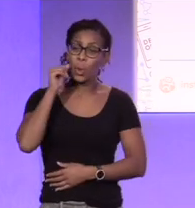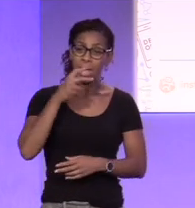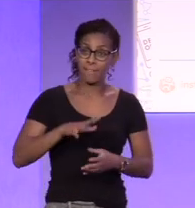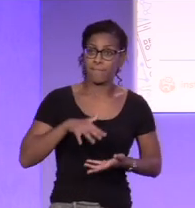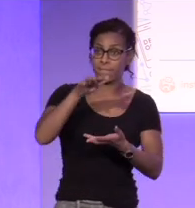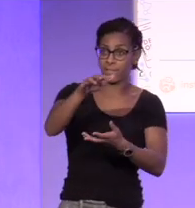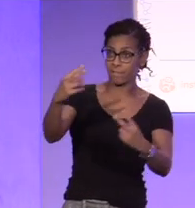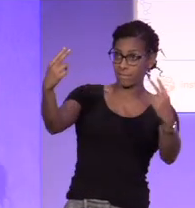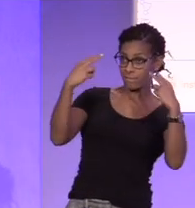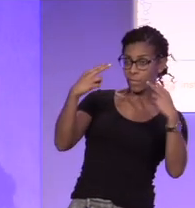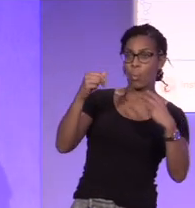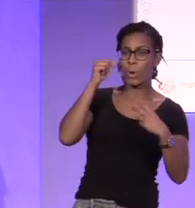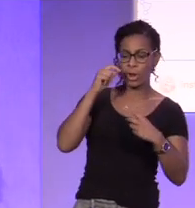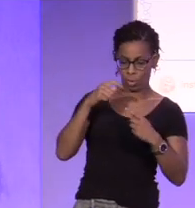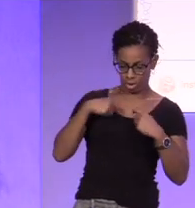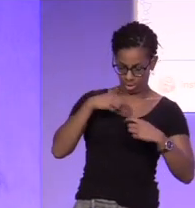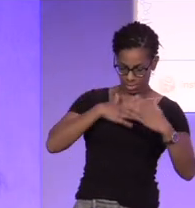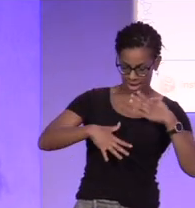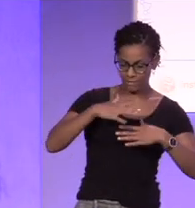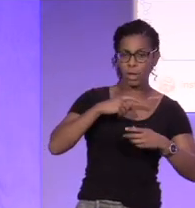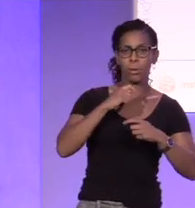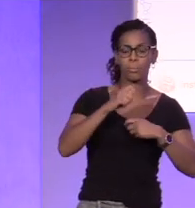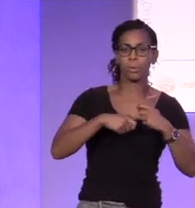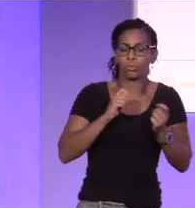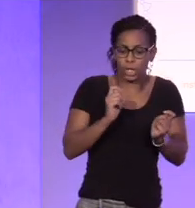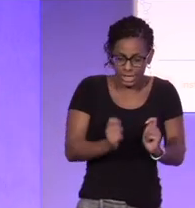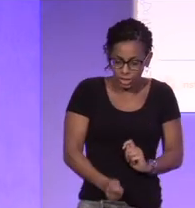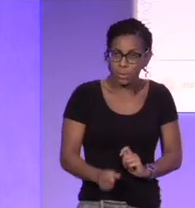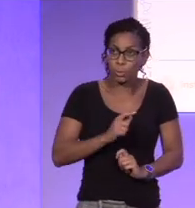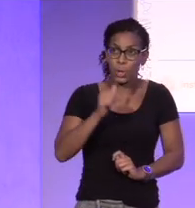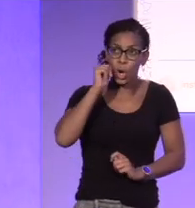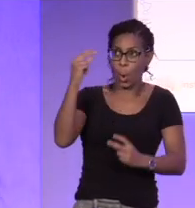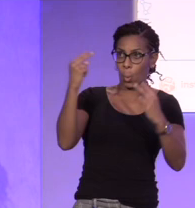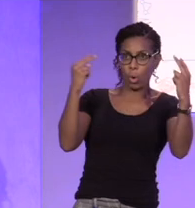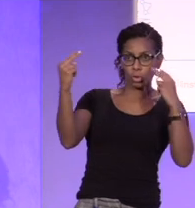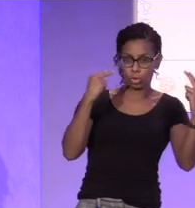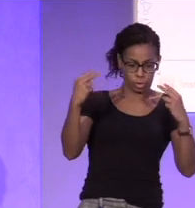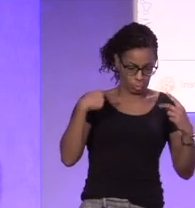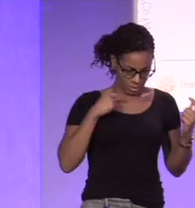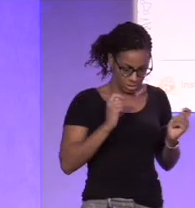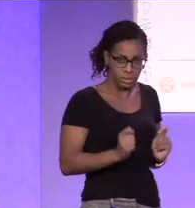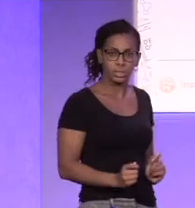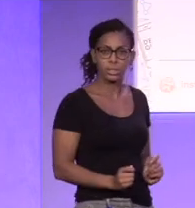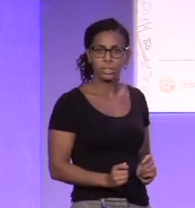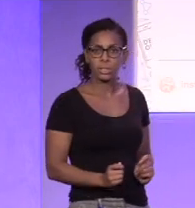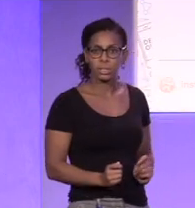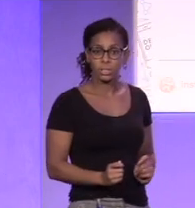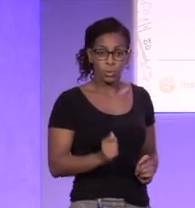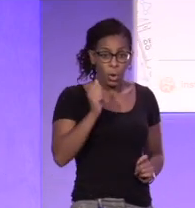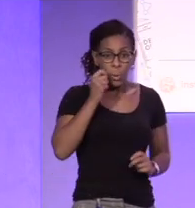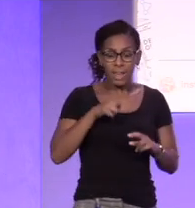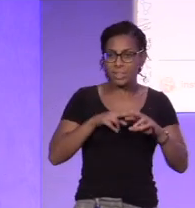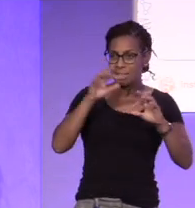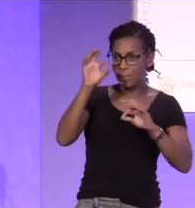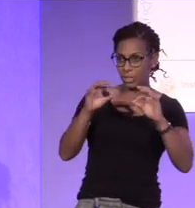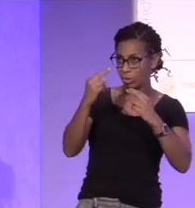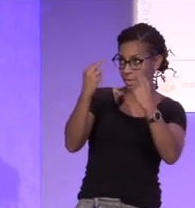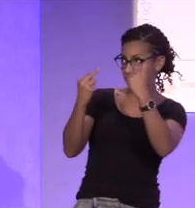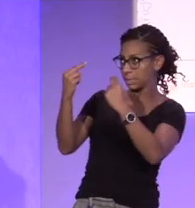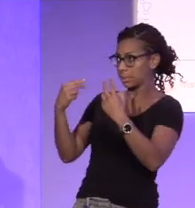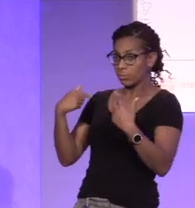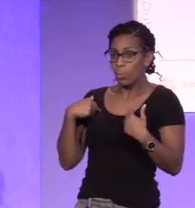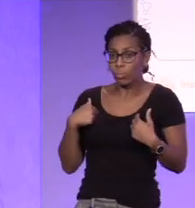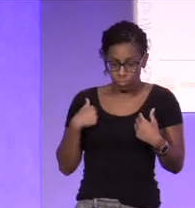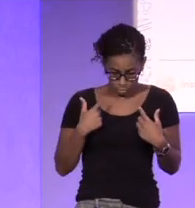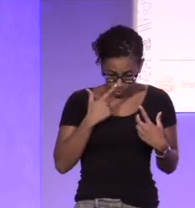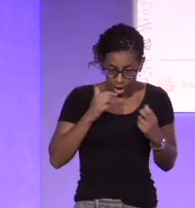also called the Hawthorne effect. And when we become aware of metrics being placed around us, we can't help but change our behavior.